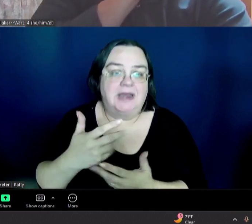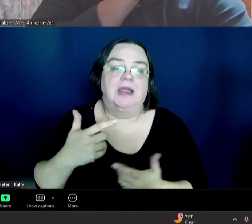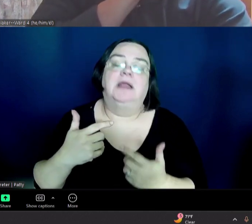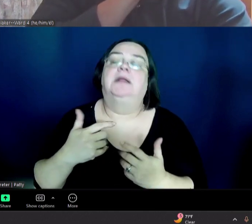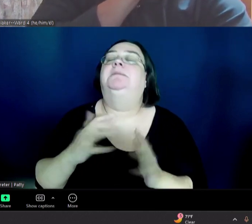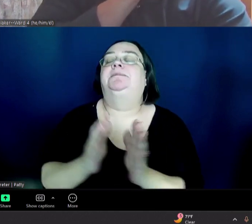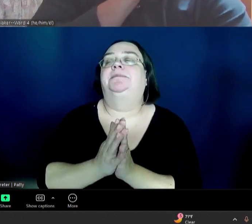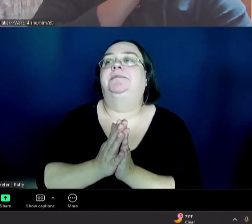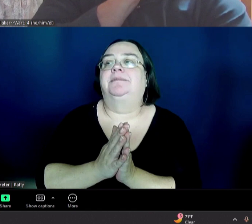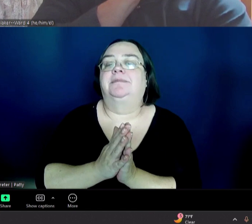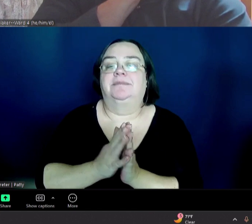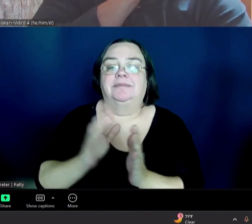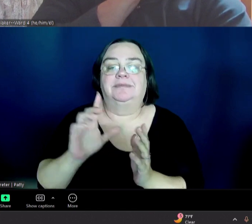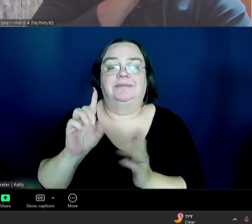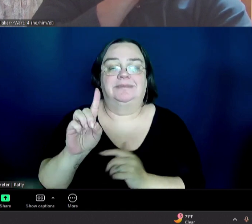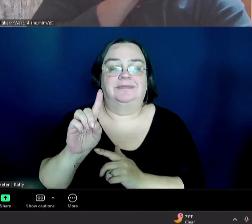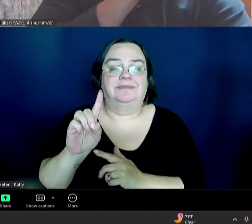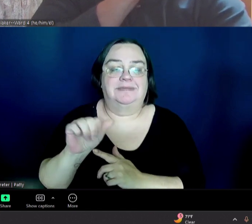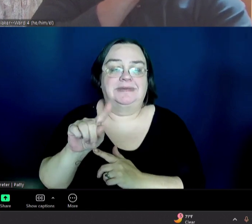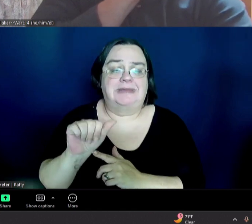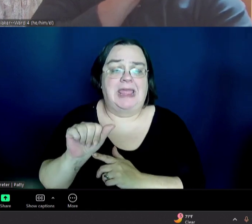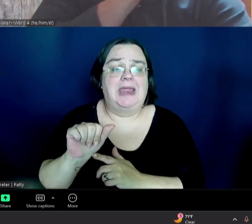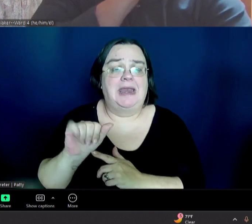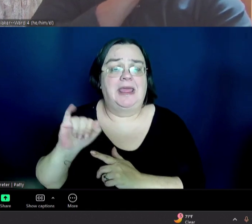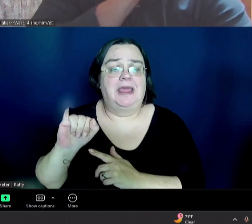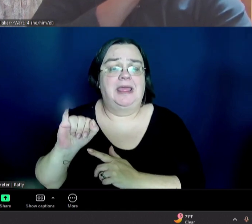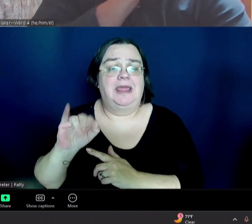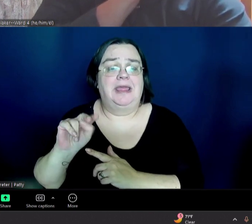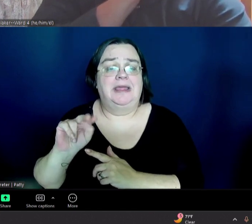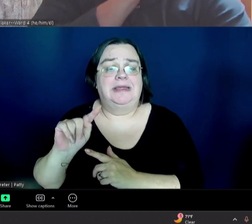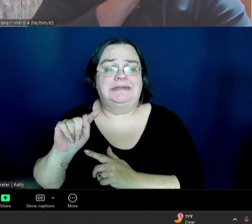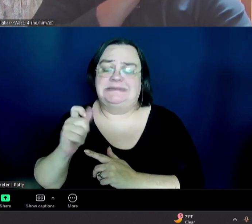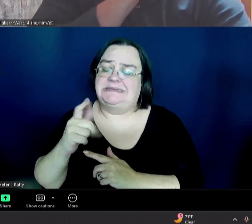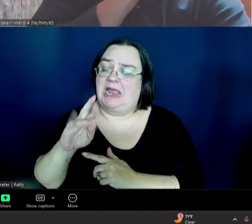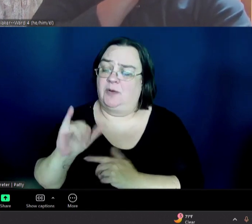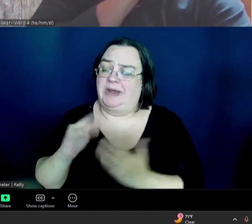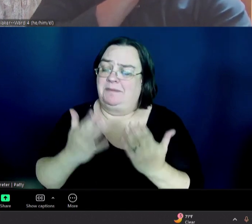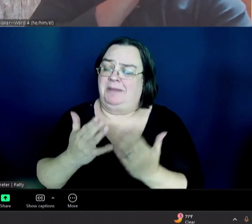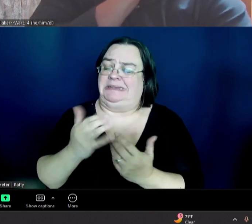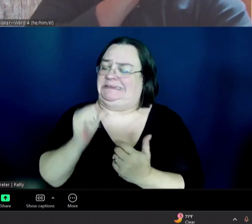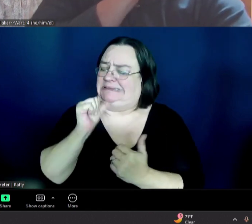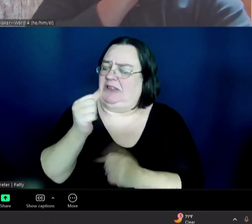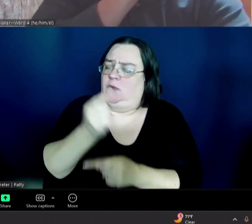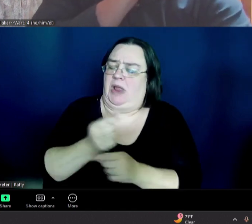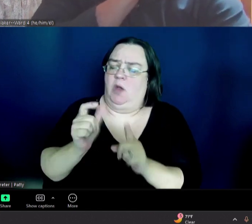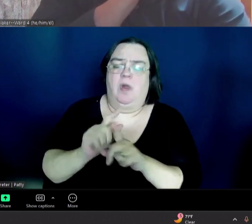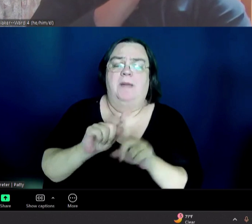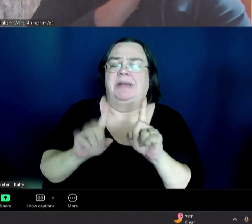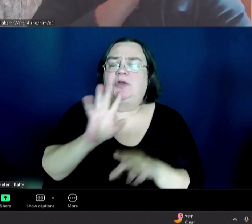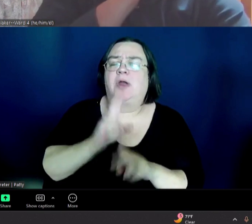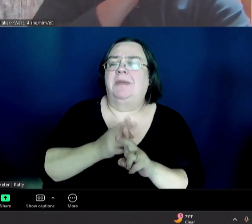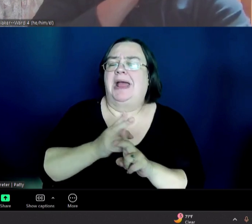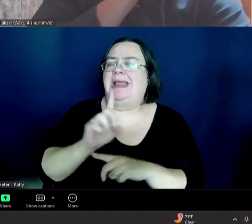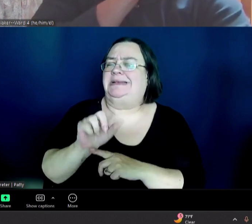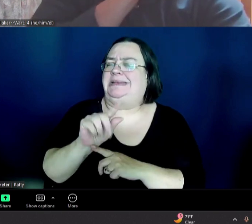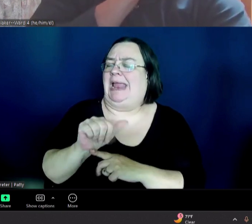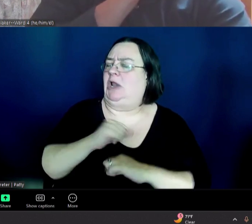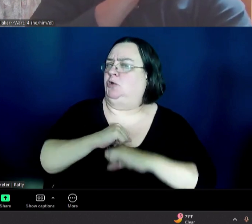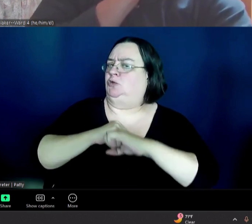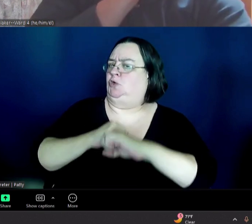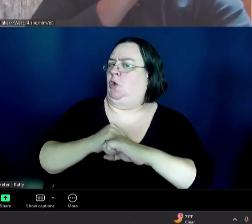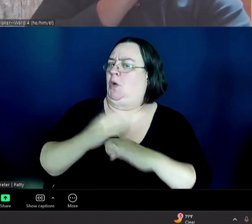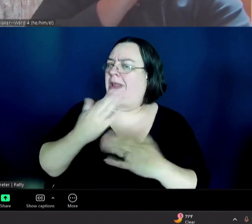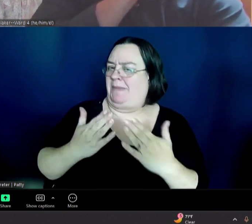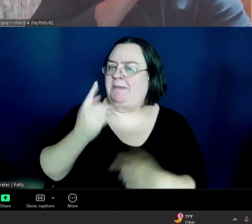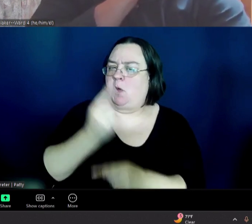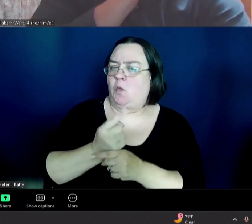Data integrity is probably the wrong word, but just the data security is probably the right word.